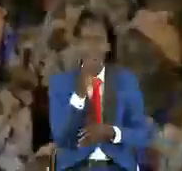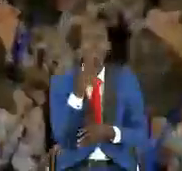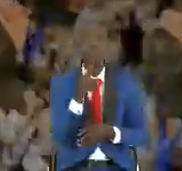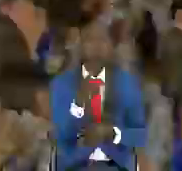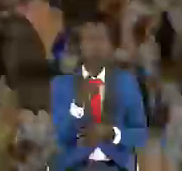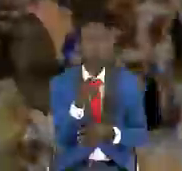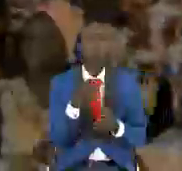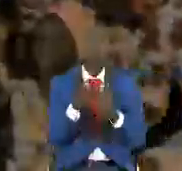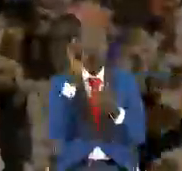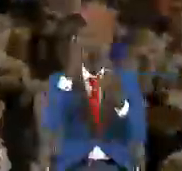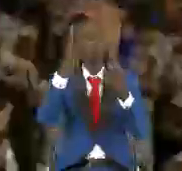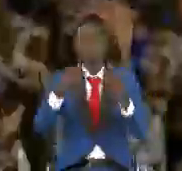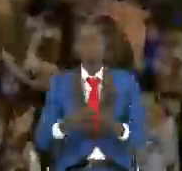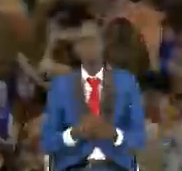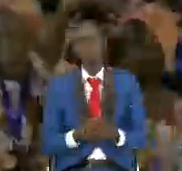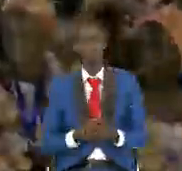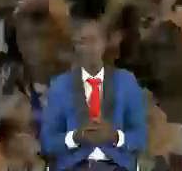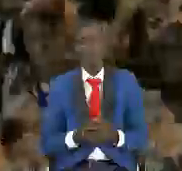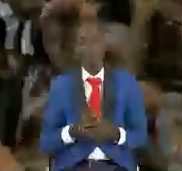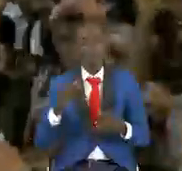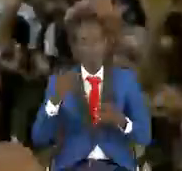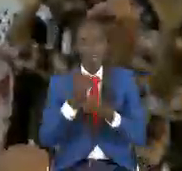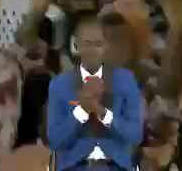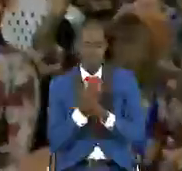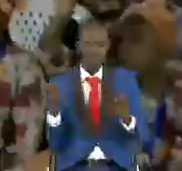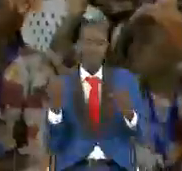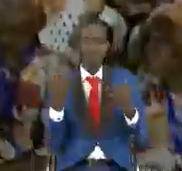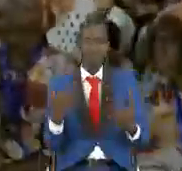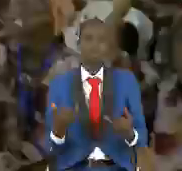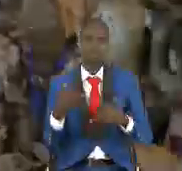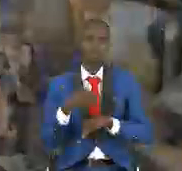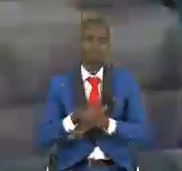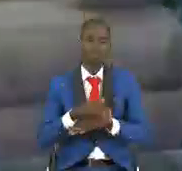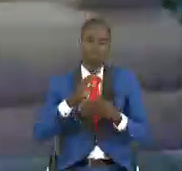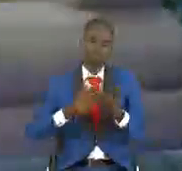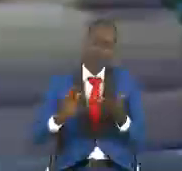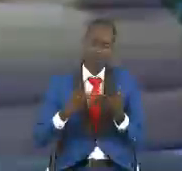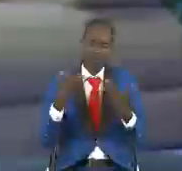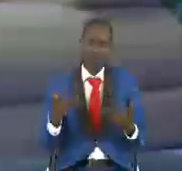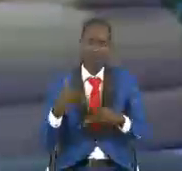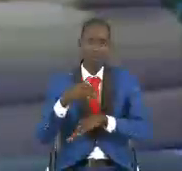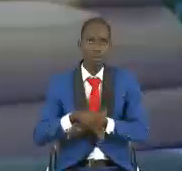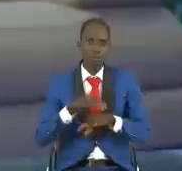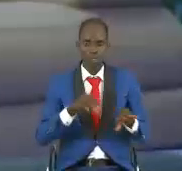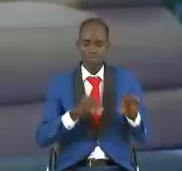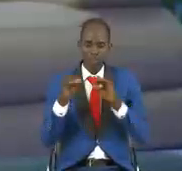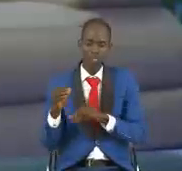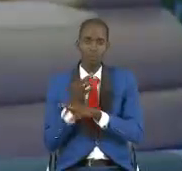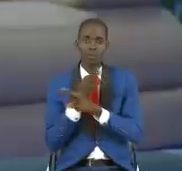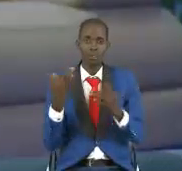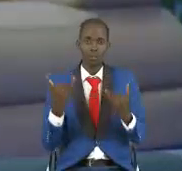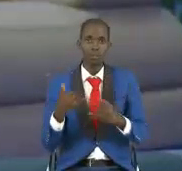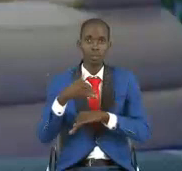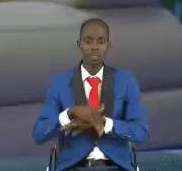It will come. Yes. Set tonight. Yes. Forgiving tonight. Yes. Set free tonight. Yes.